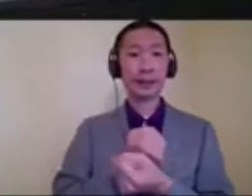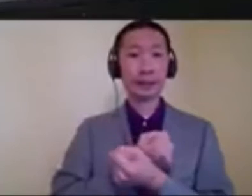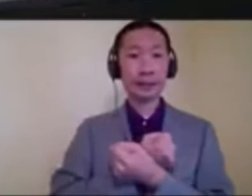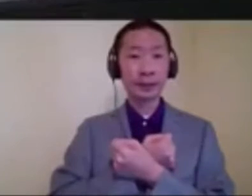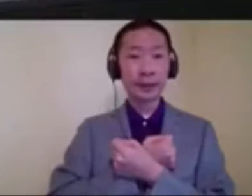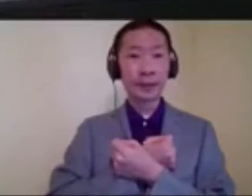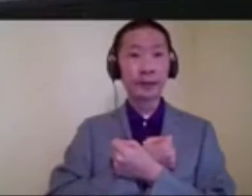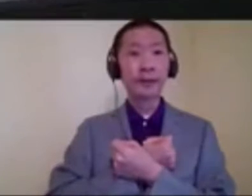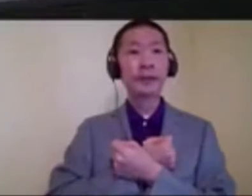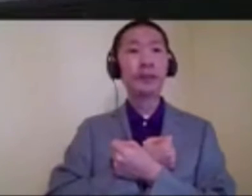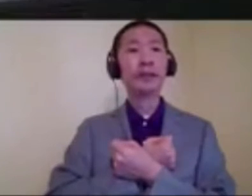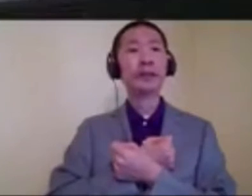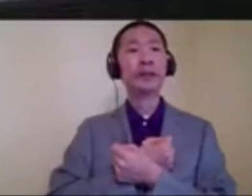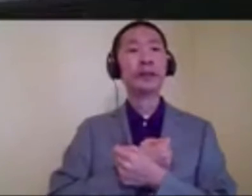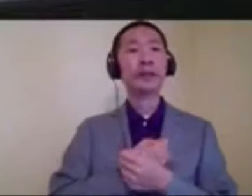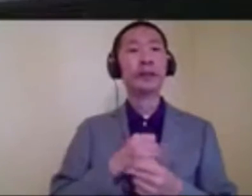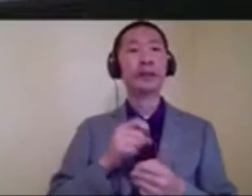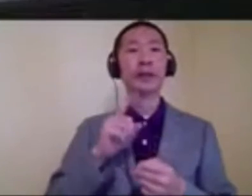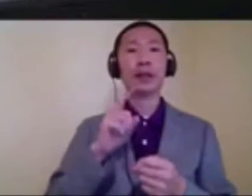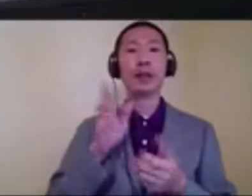loved, pure and